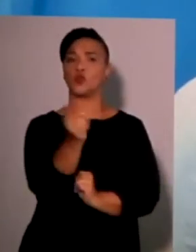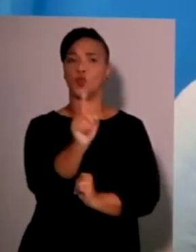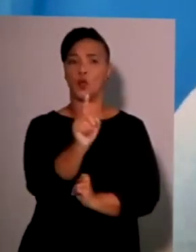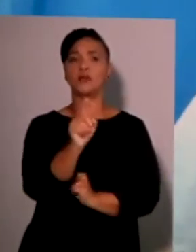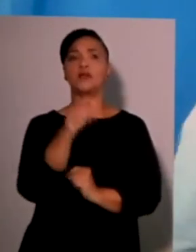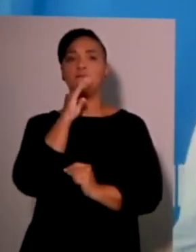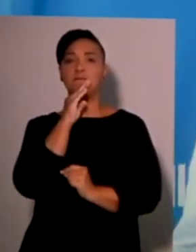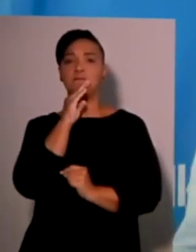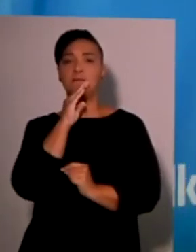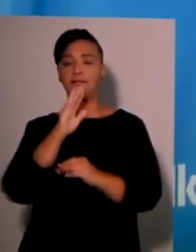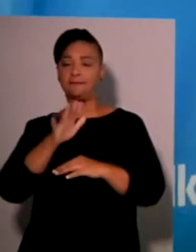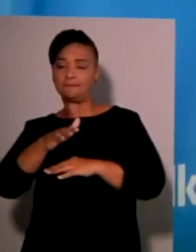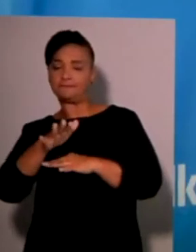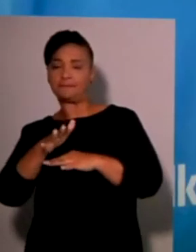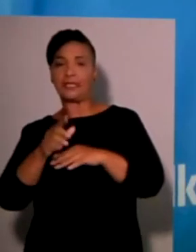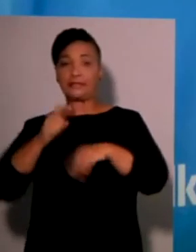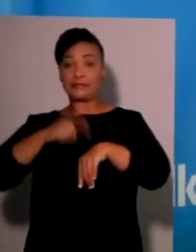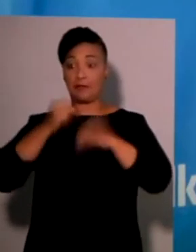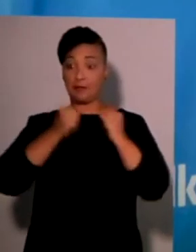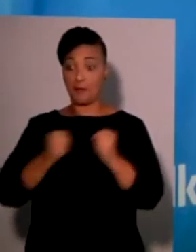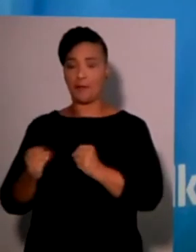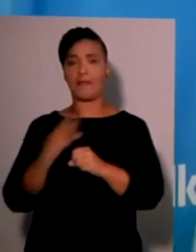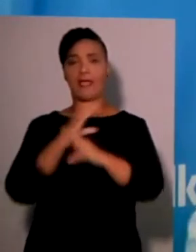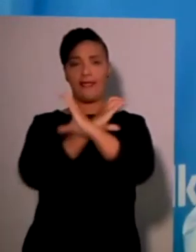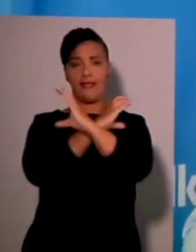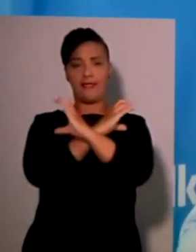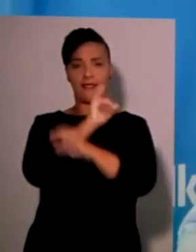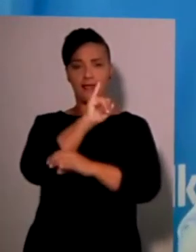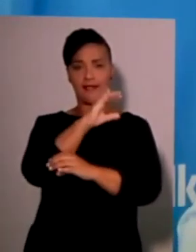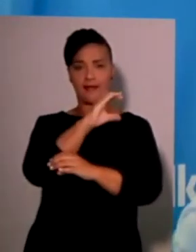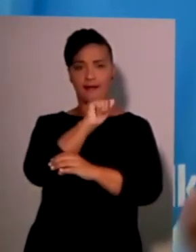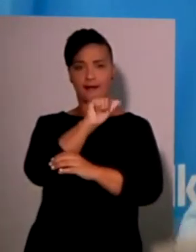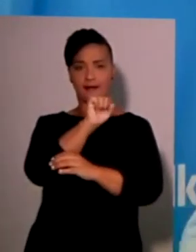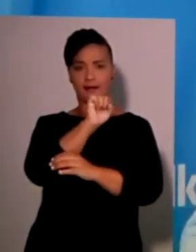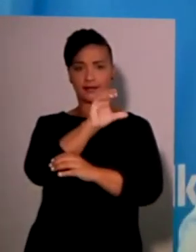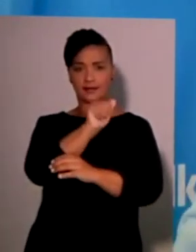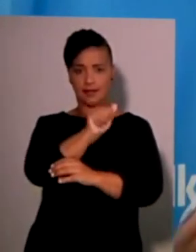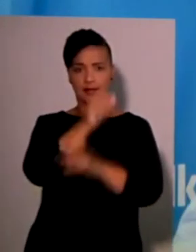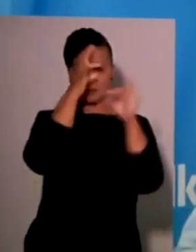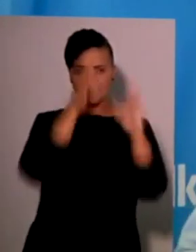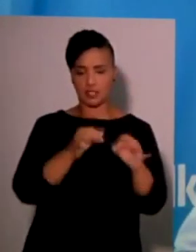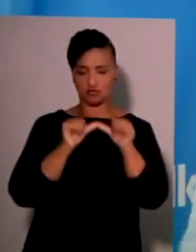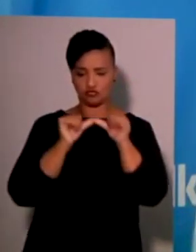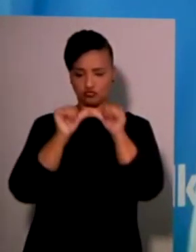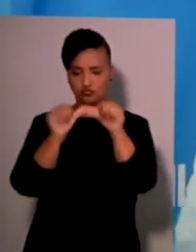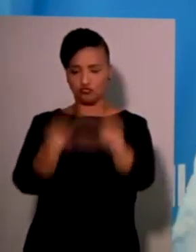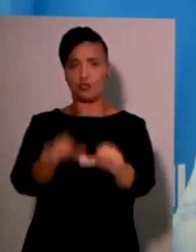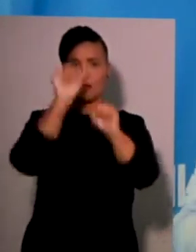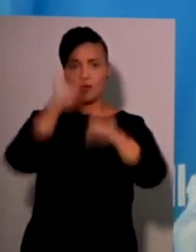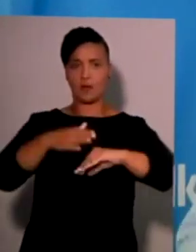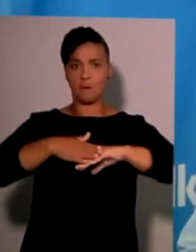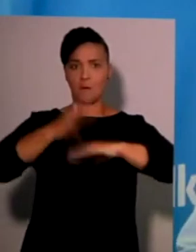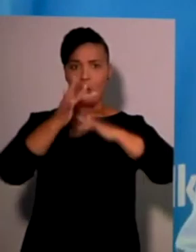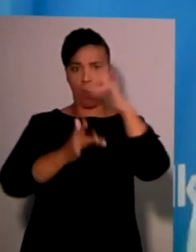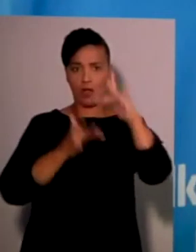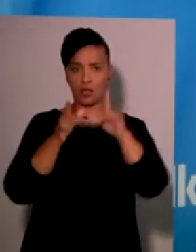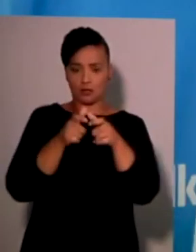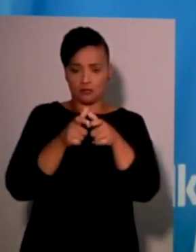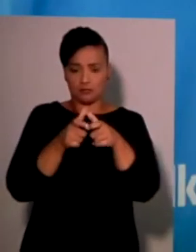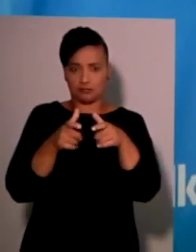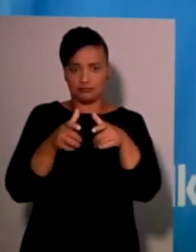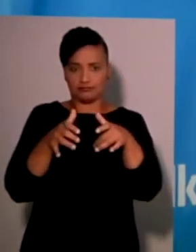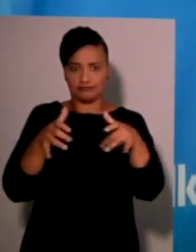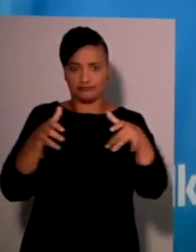spectrum, which had been assigned by ICASA. That enabled us to continue our network expansion, increasing the number of